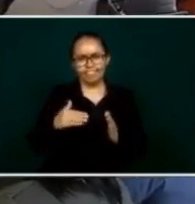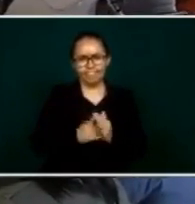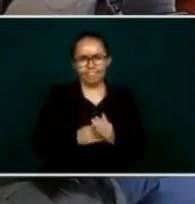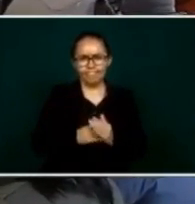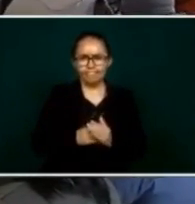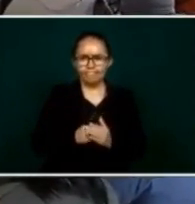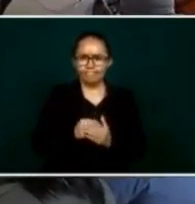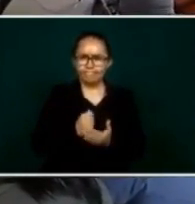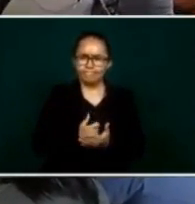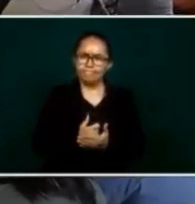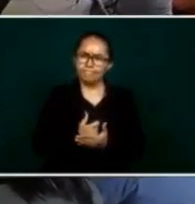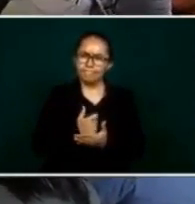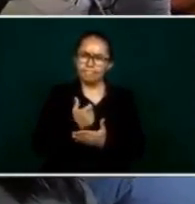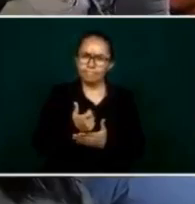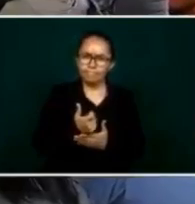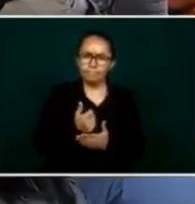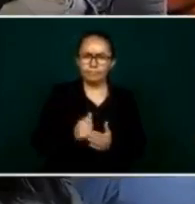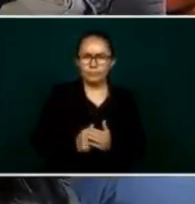and now